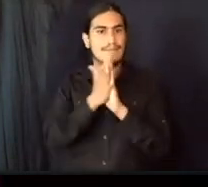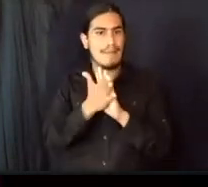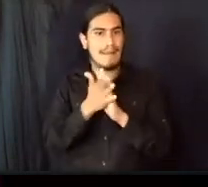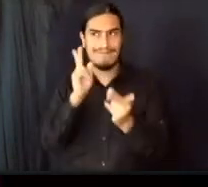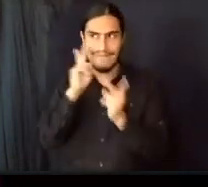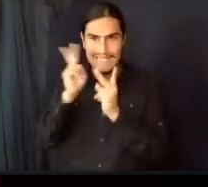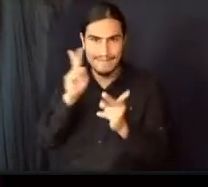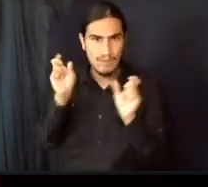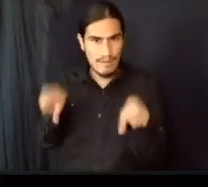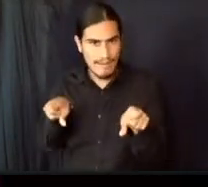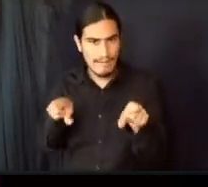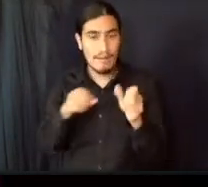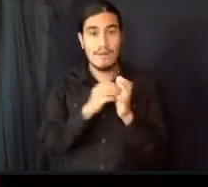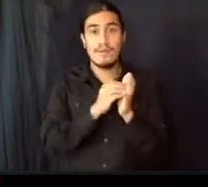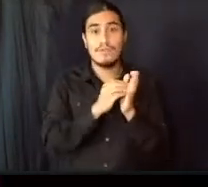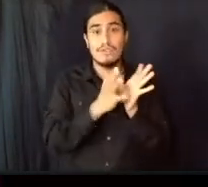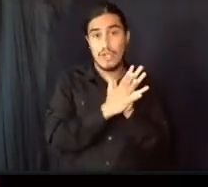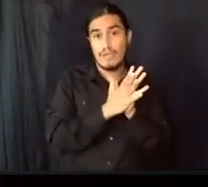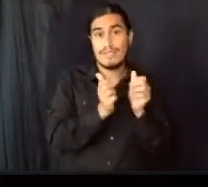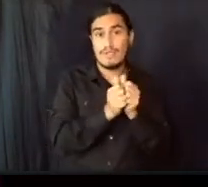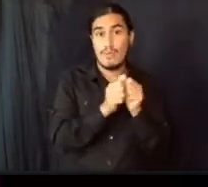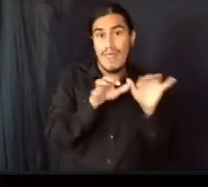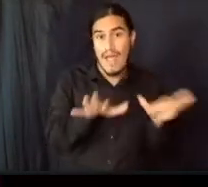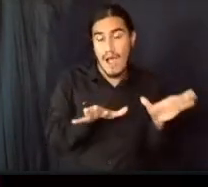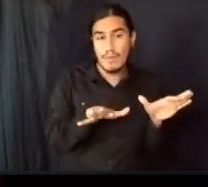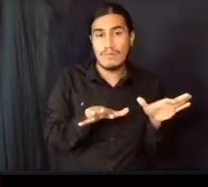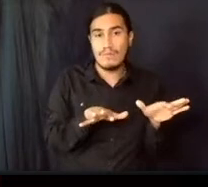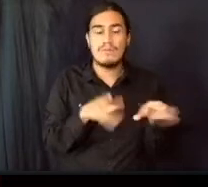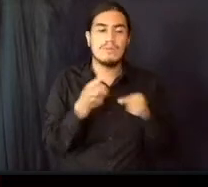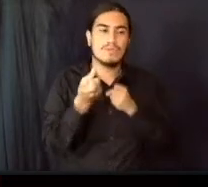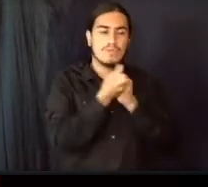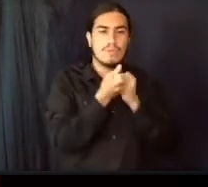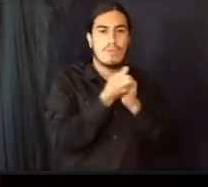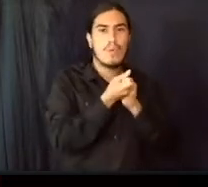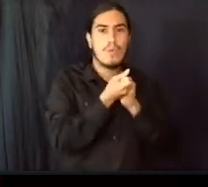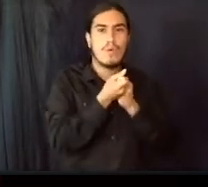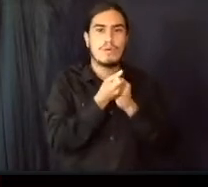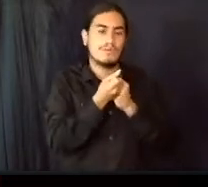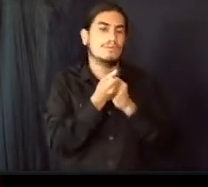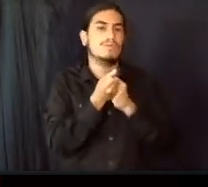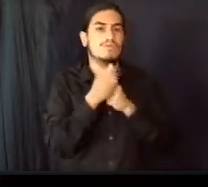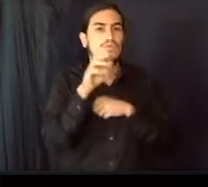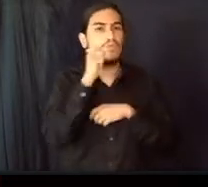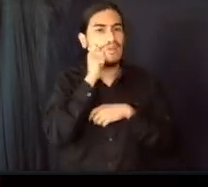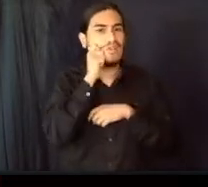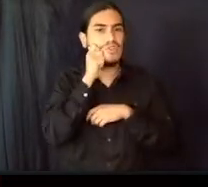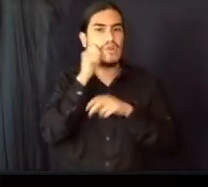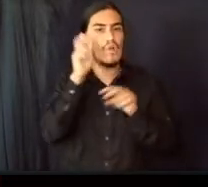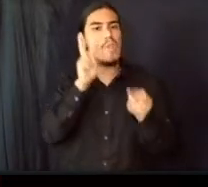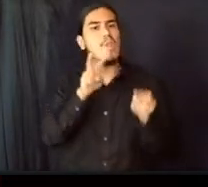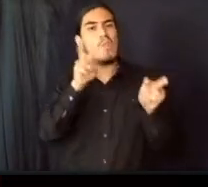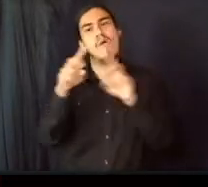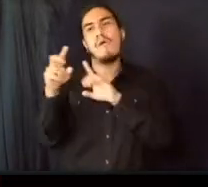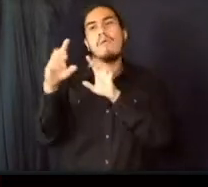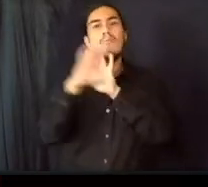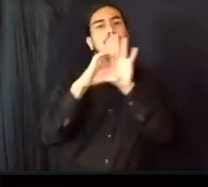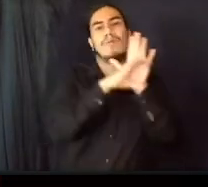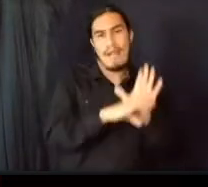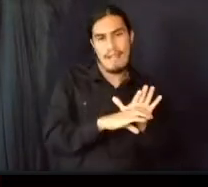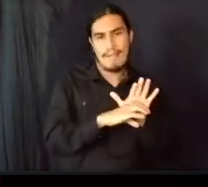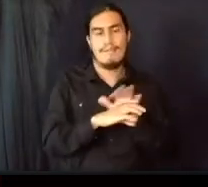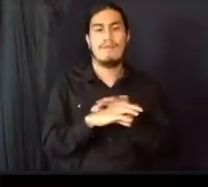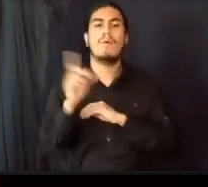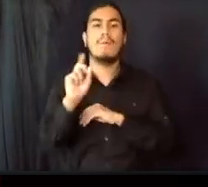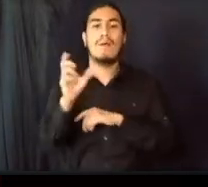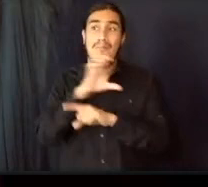documentation, various initiatives support victims of racialized profiling by creating spaces in which police subjects can share